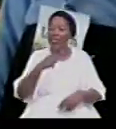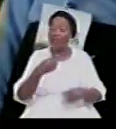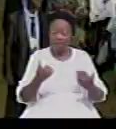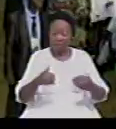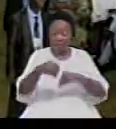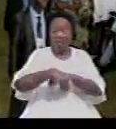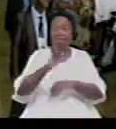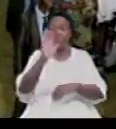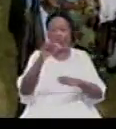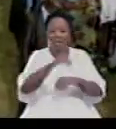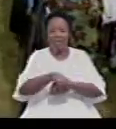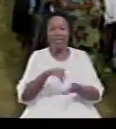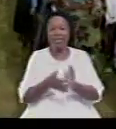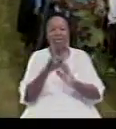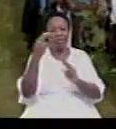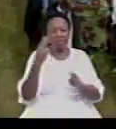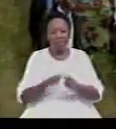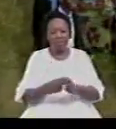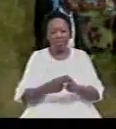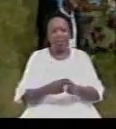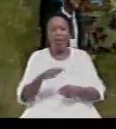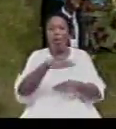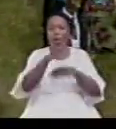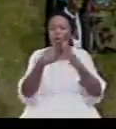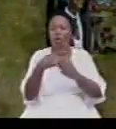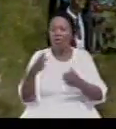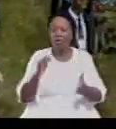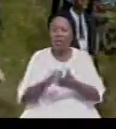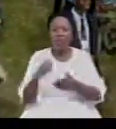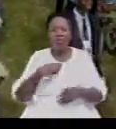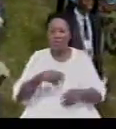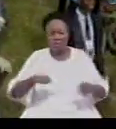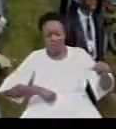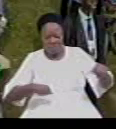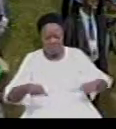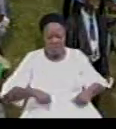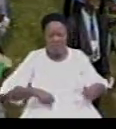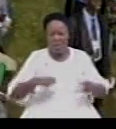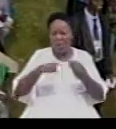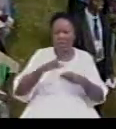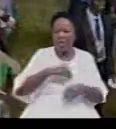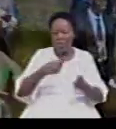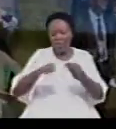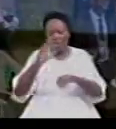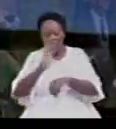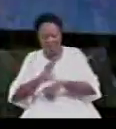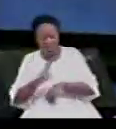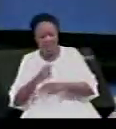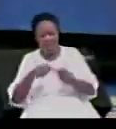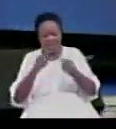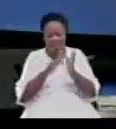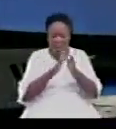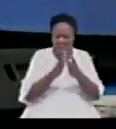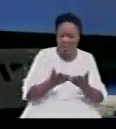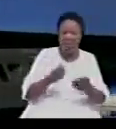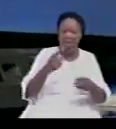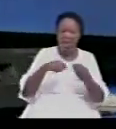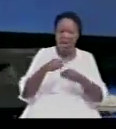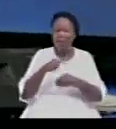tonight is your night. All the things we are bragging about church, about Bible,